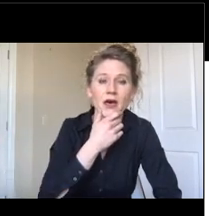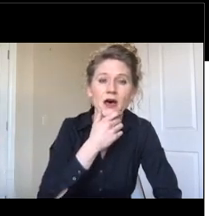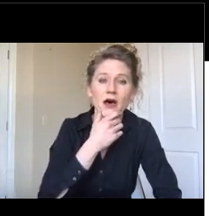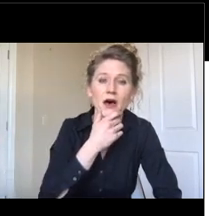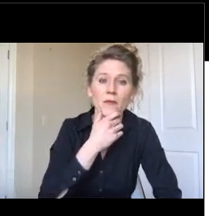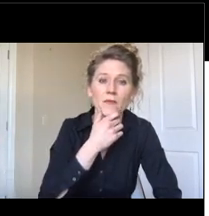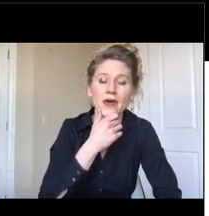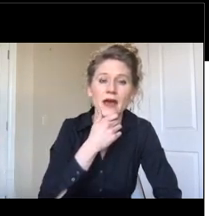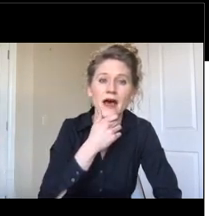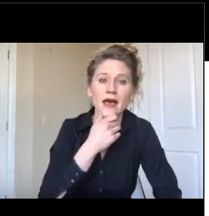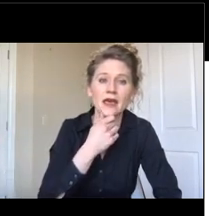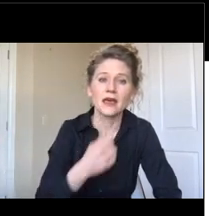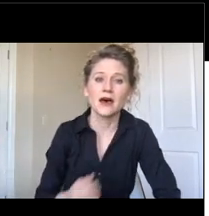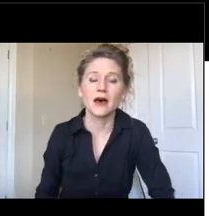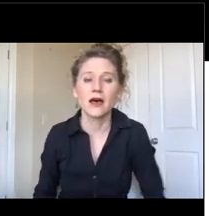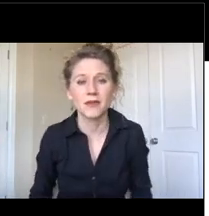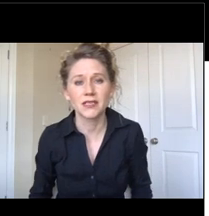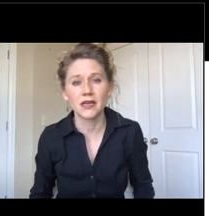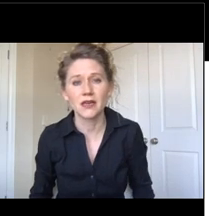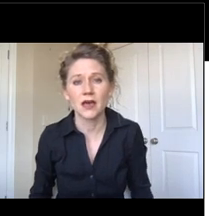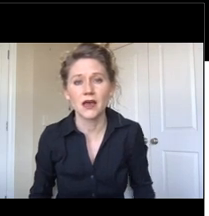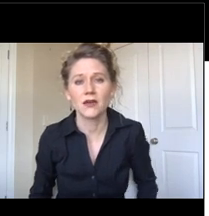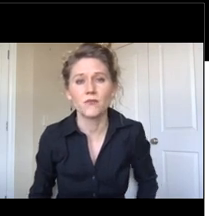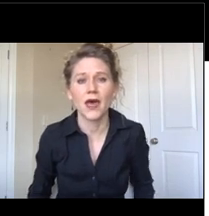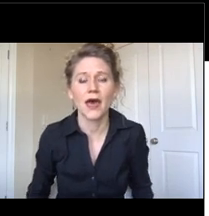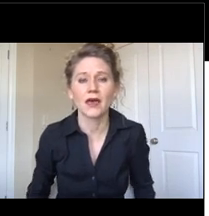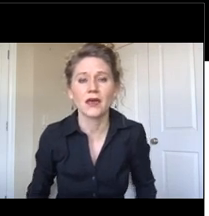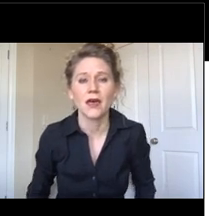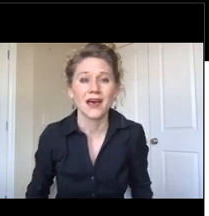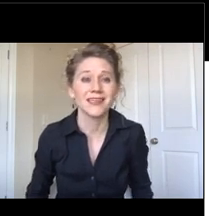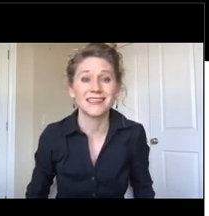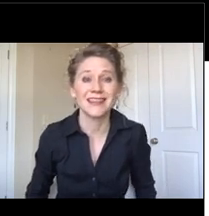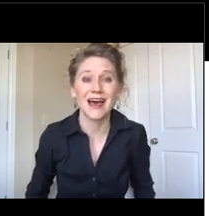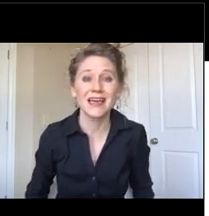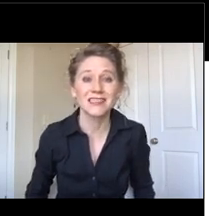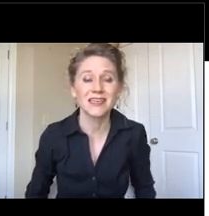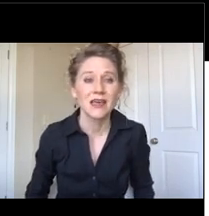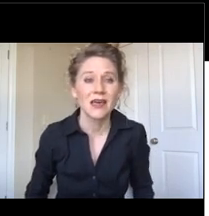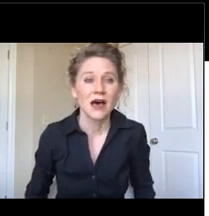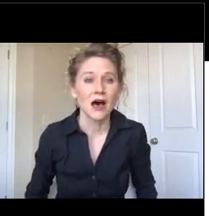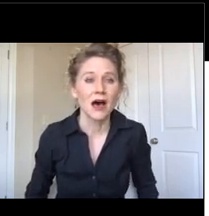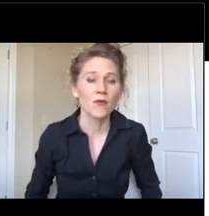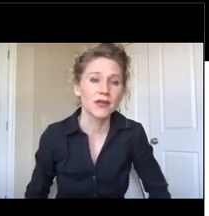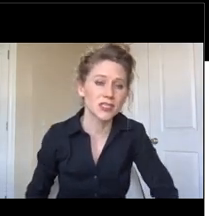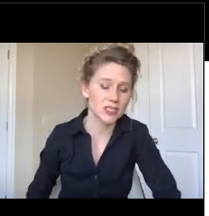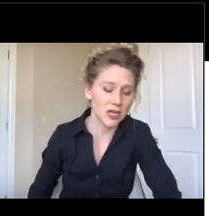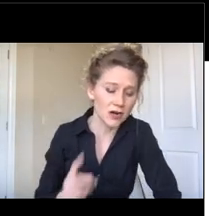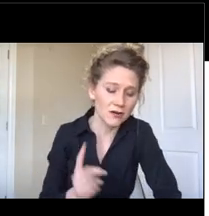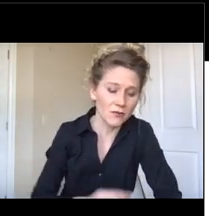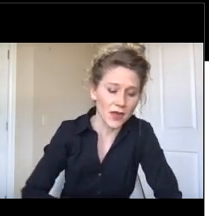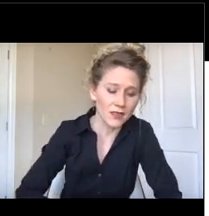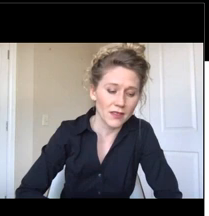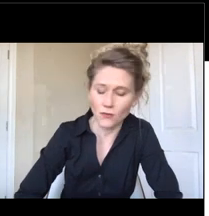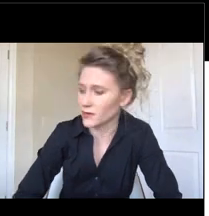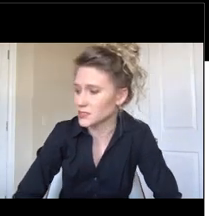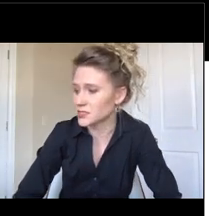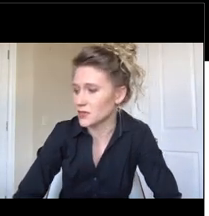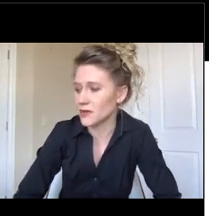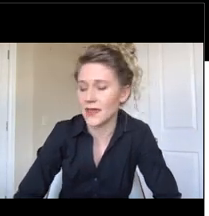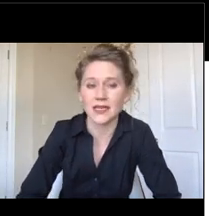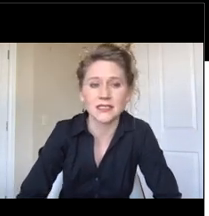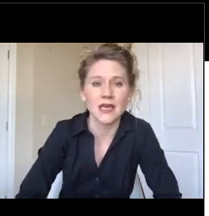miles. But I'm excited to kind of unpack how you did that. I want to start with